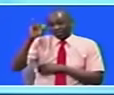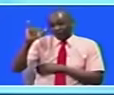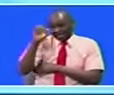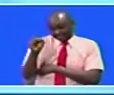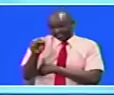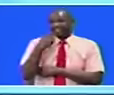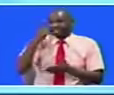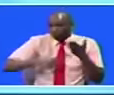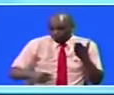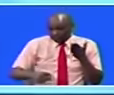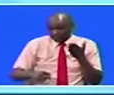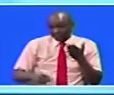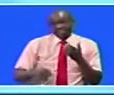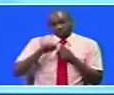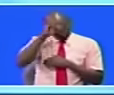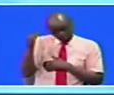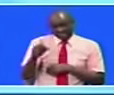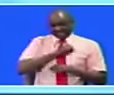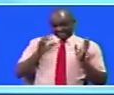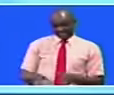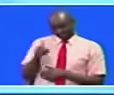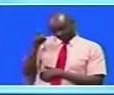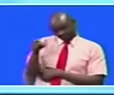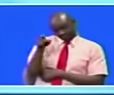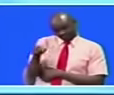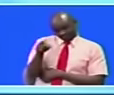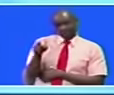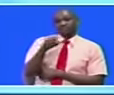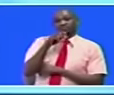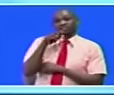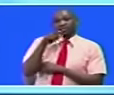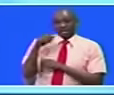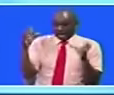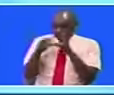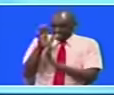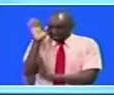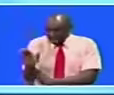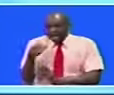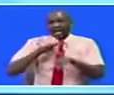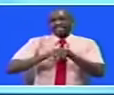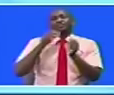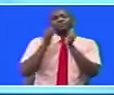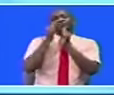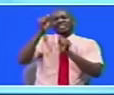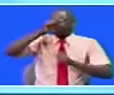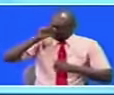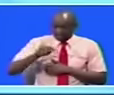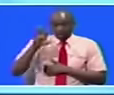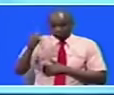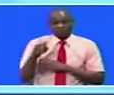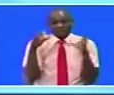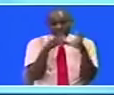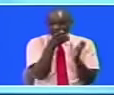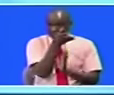details now suggesting that Jubilee Senator Kipchumba Murkomen's law firm received up to 15 million shillings from a